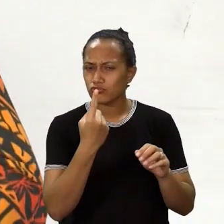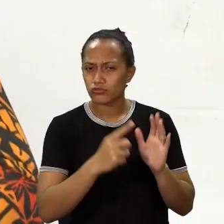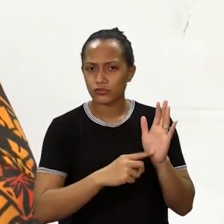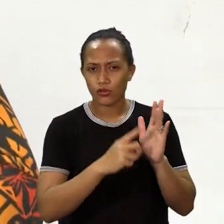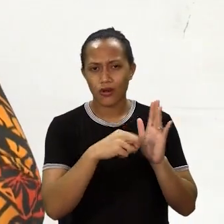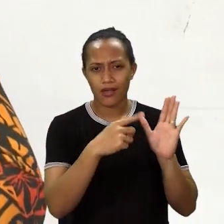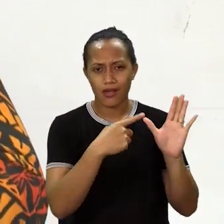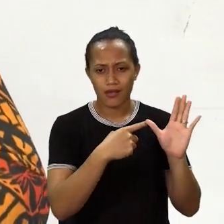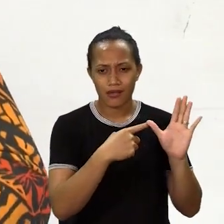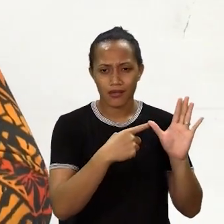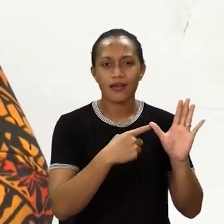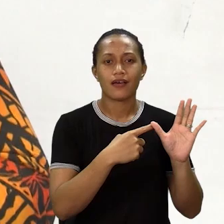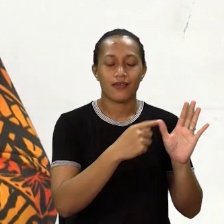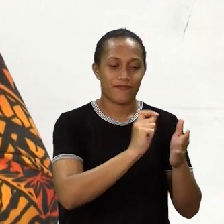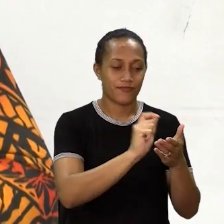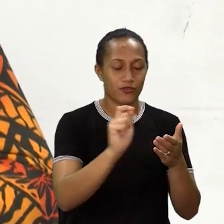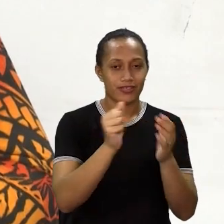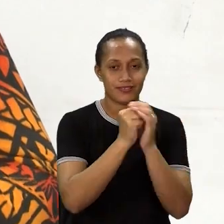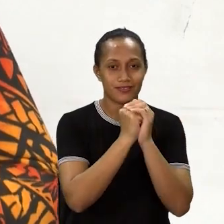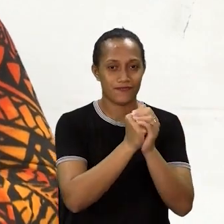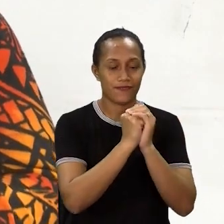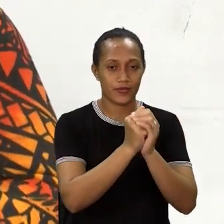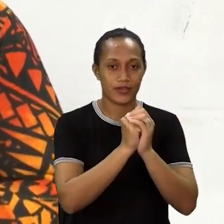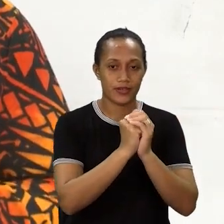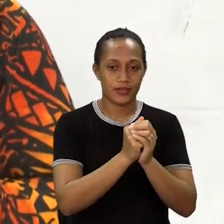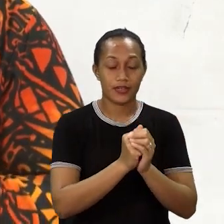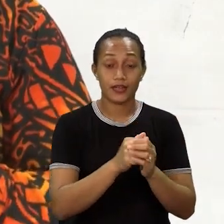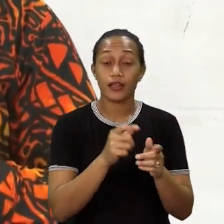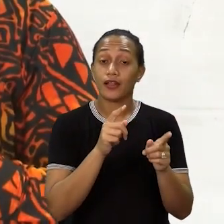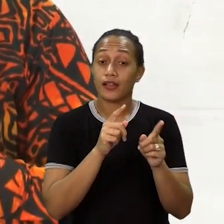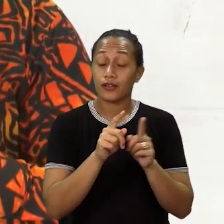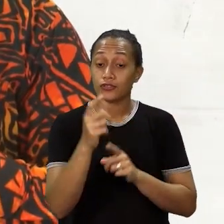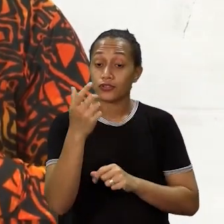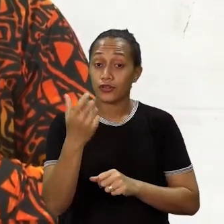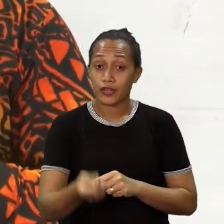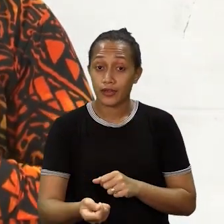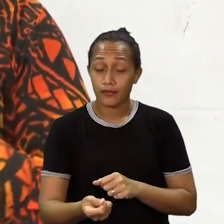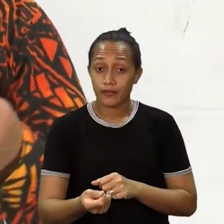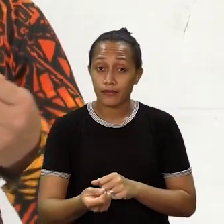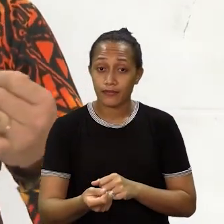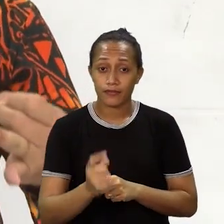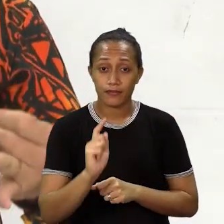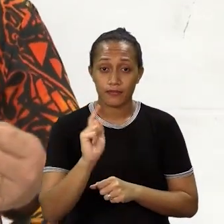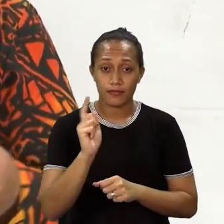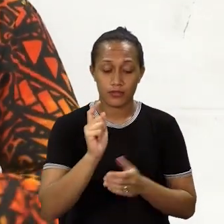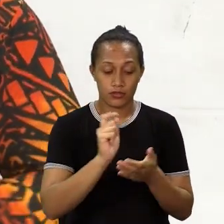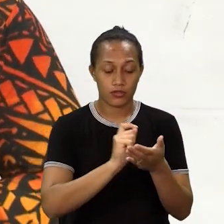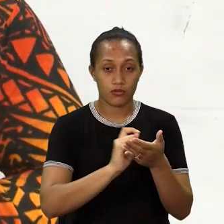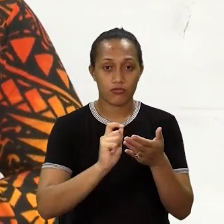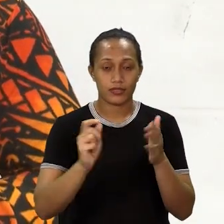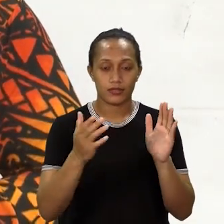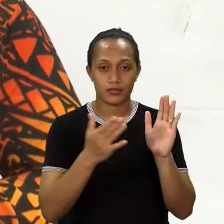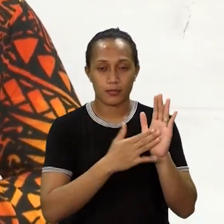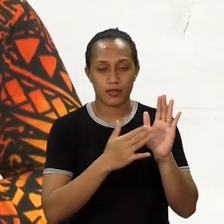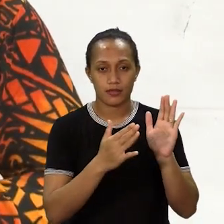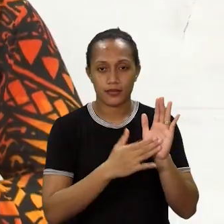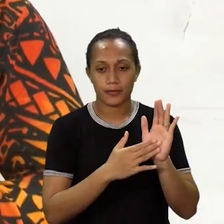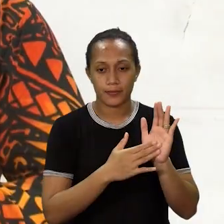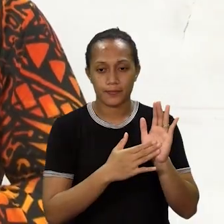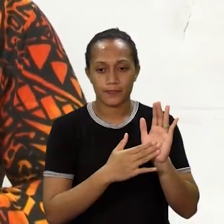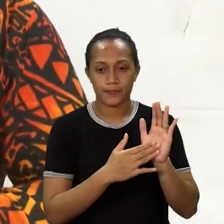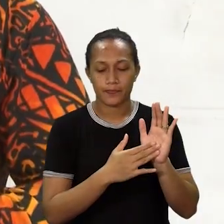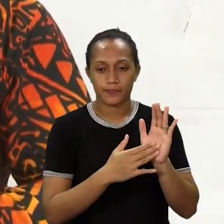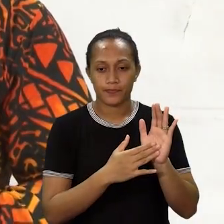Lola. Who's Lola? The writer's friend. And we also have